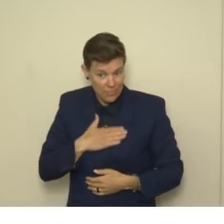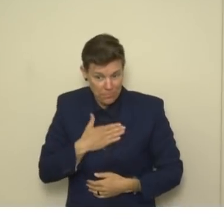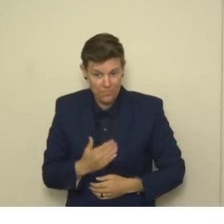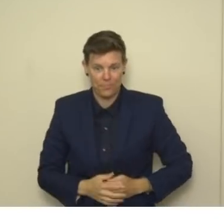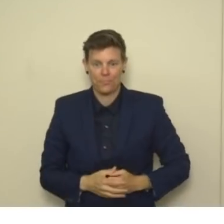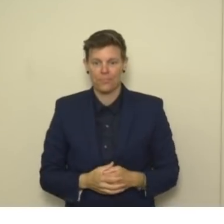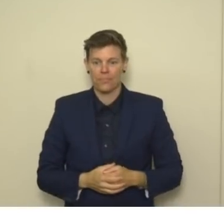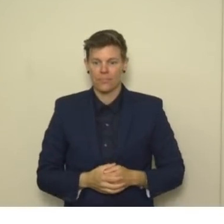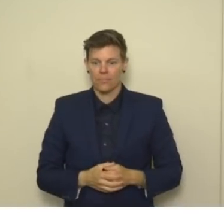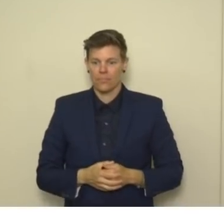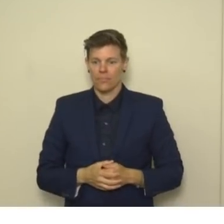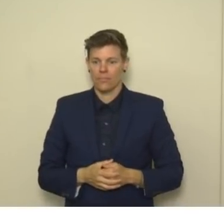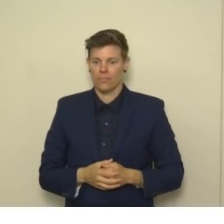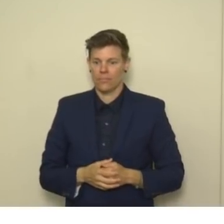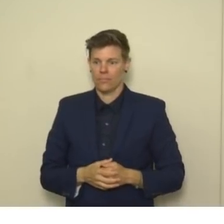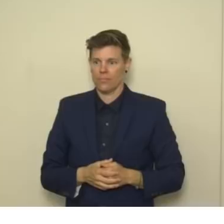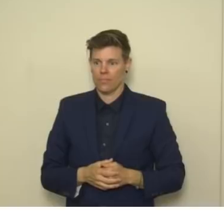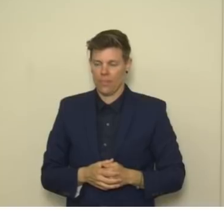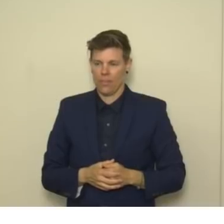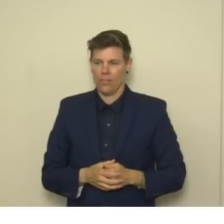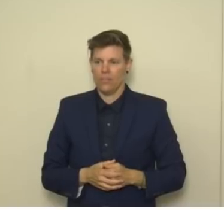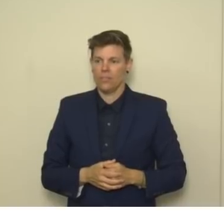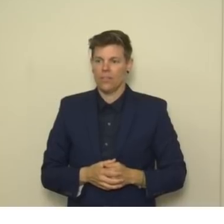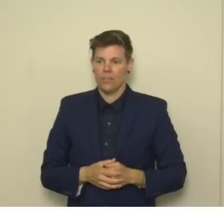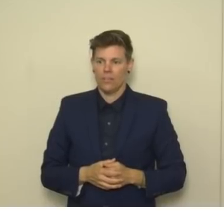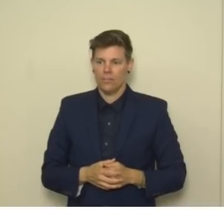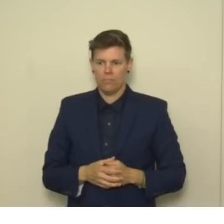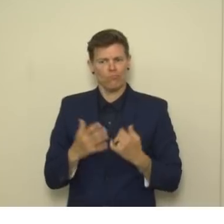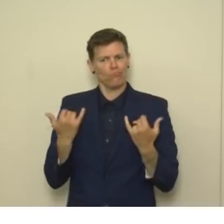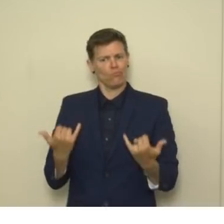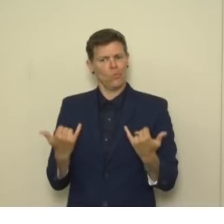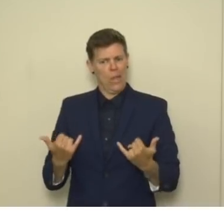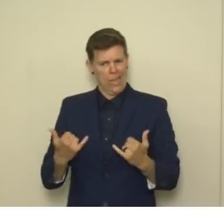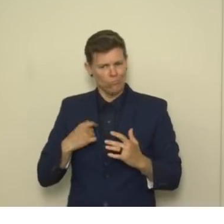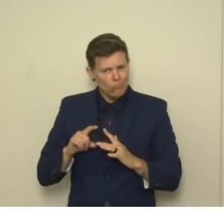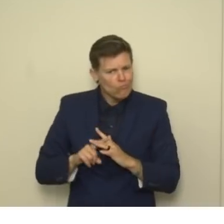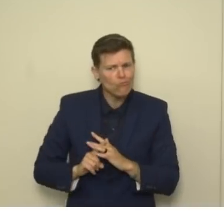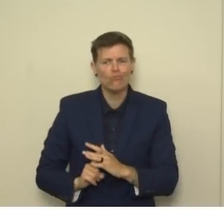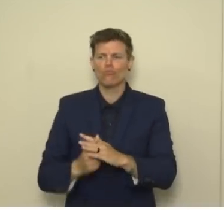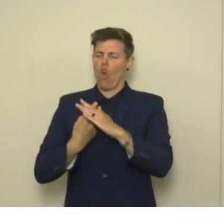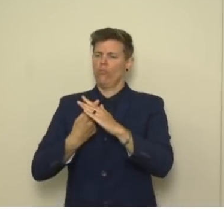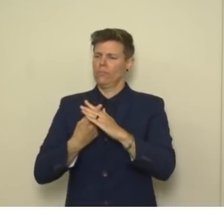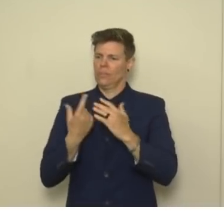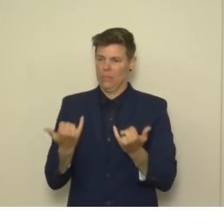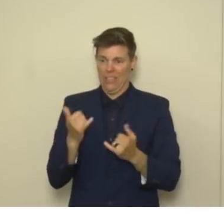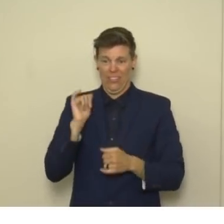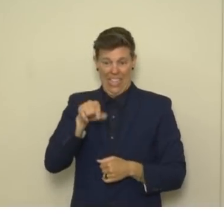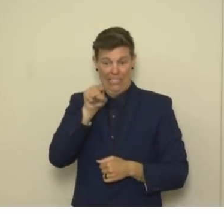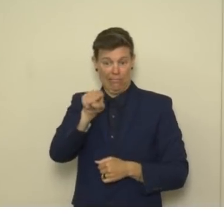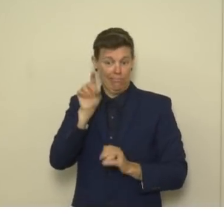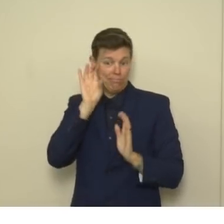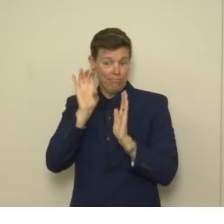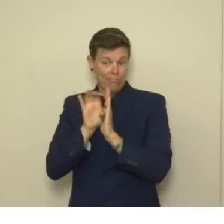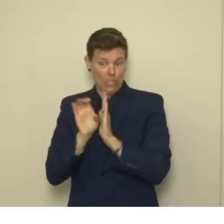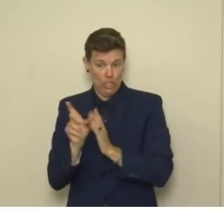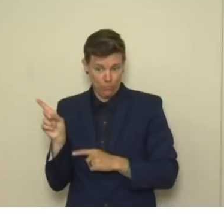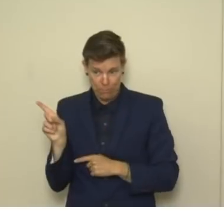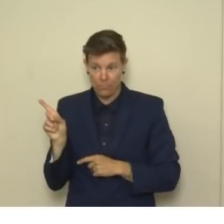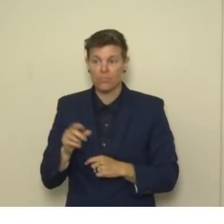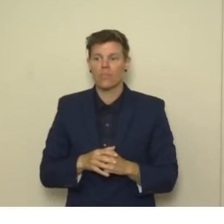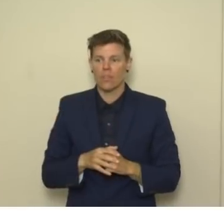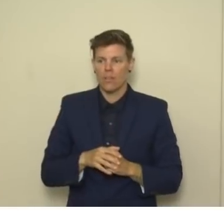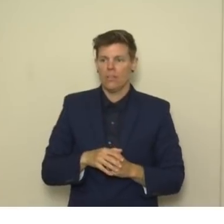we go. So starting today with this slide, I was asked at a Legislative Finance